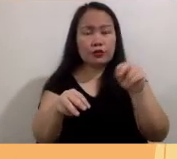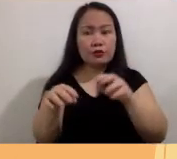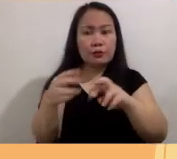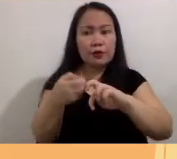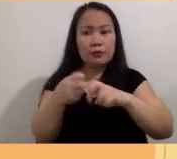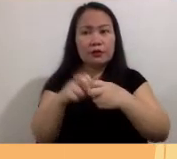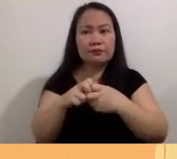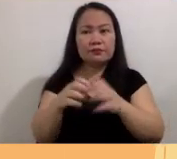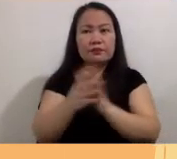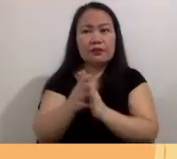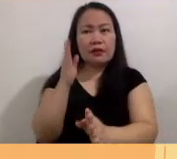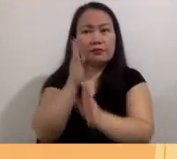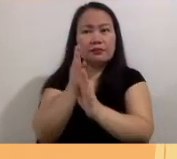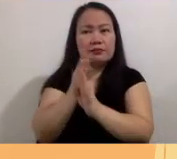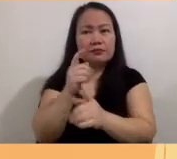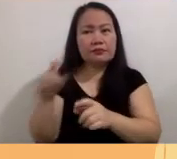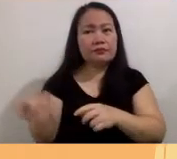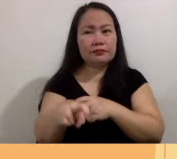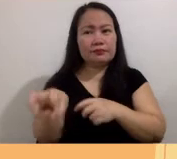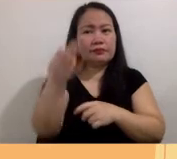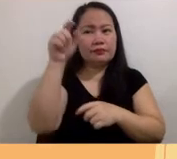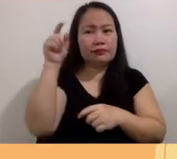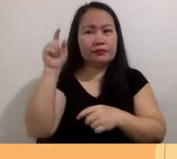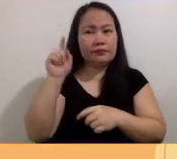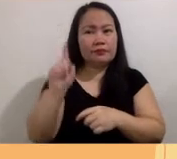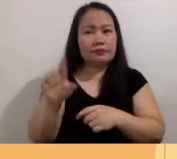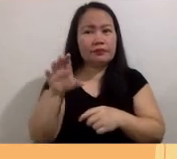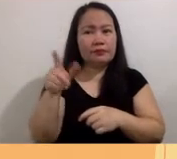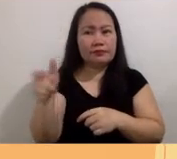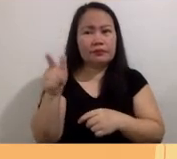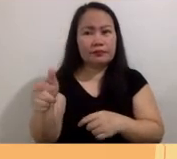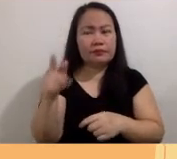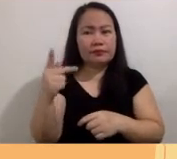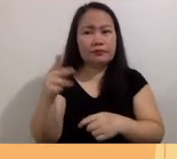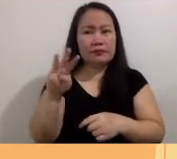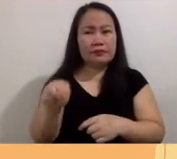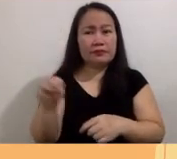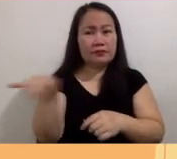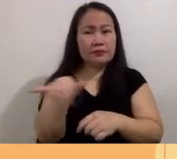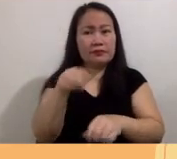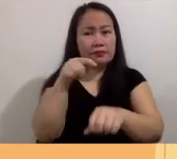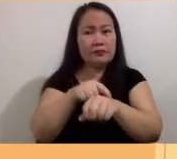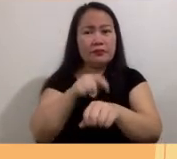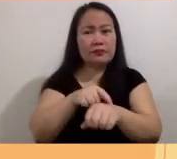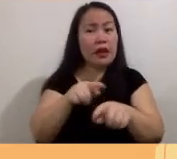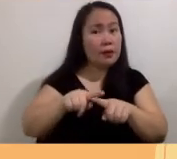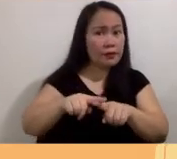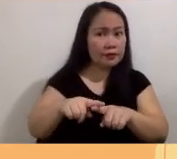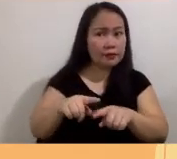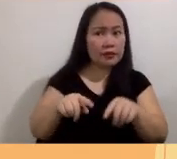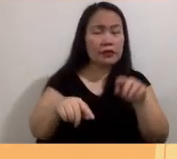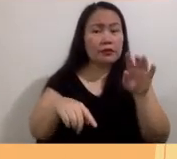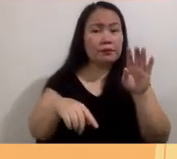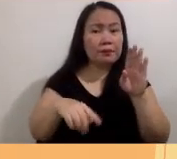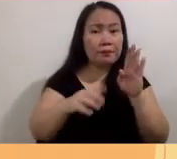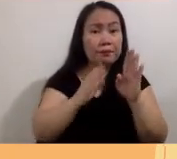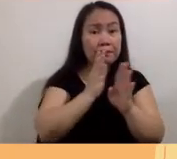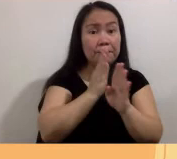120 kilometers in the same time. Take note of the same time. That bus B travels